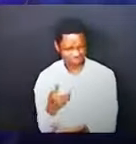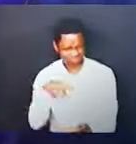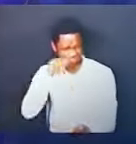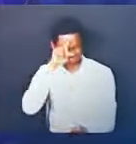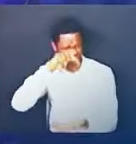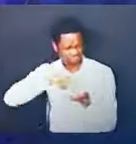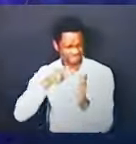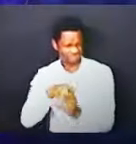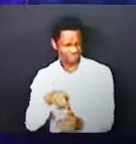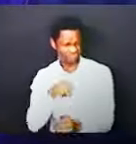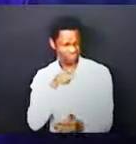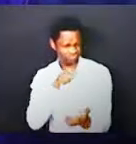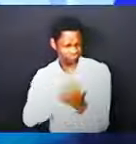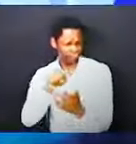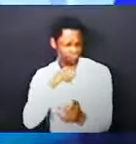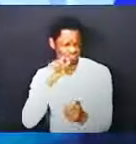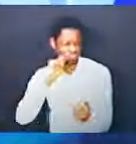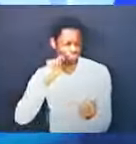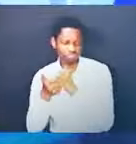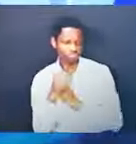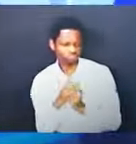when we